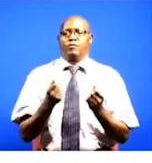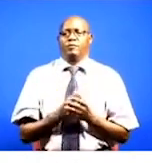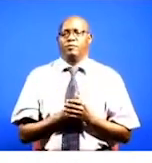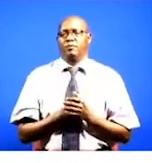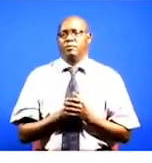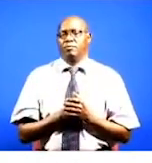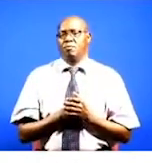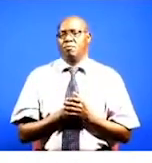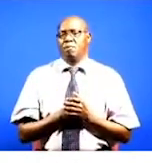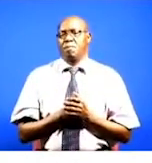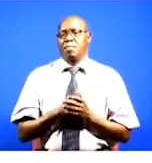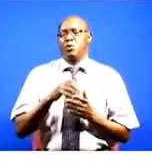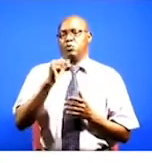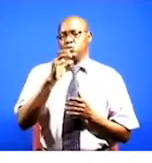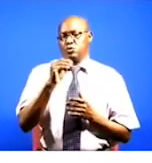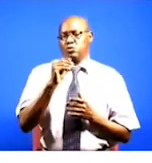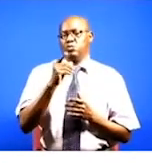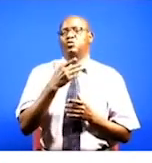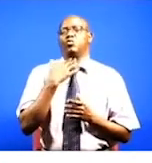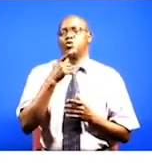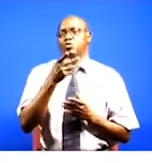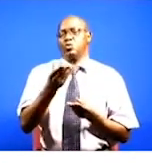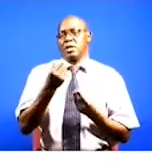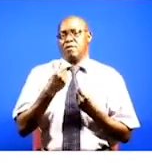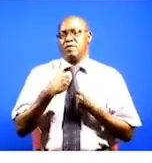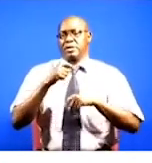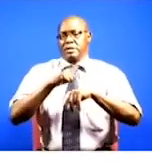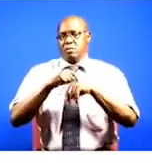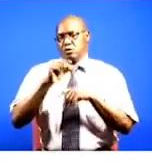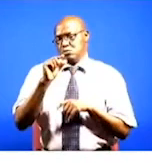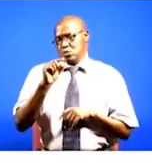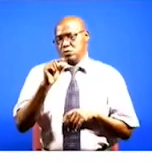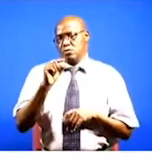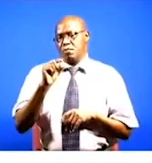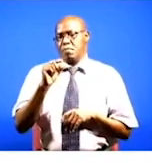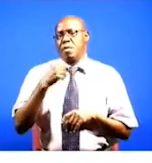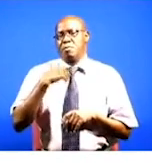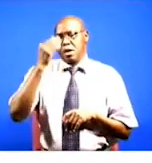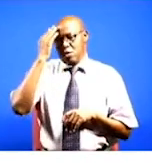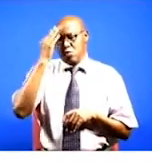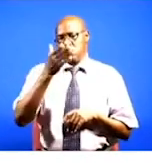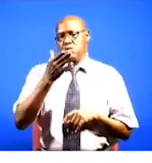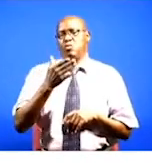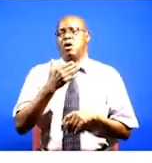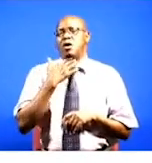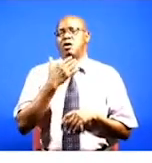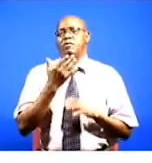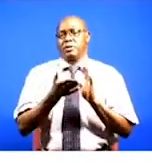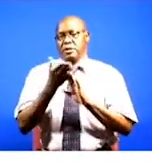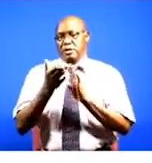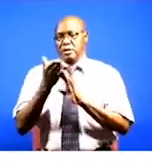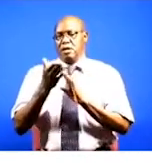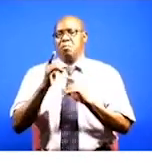Kwa hivyo, mimi nataka mtupatie nafasi kidogo. Najua muko na hamaki na haraka nyingi,